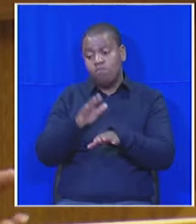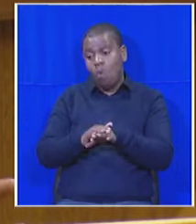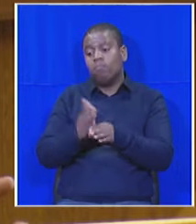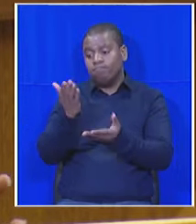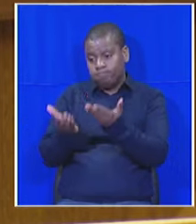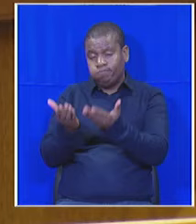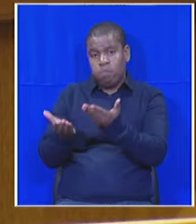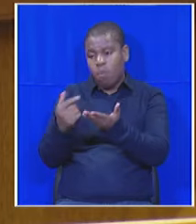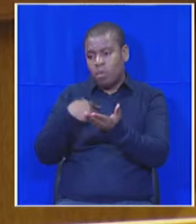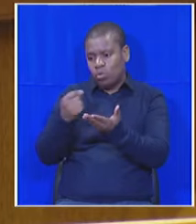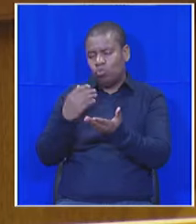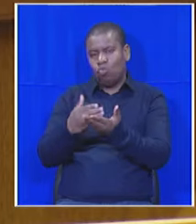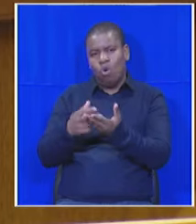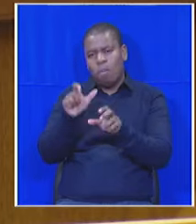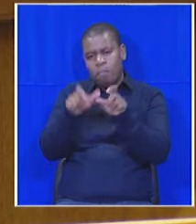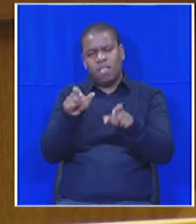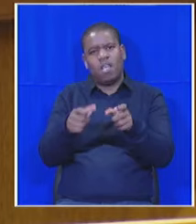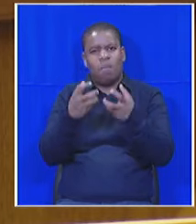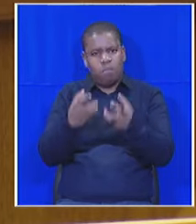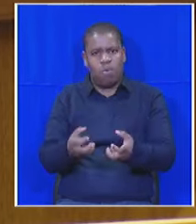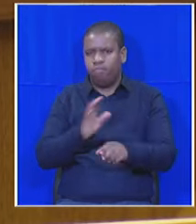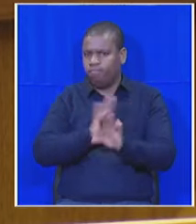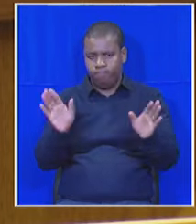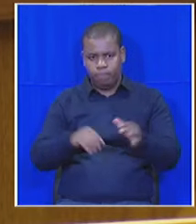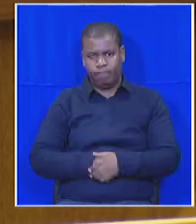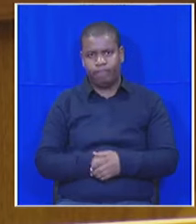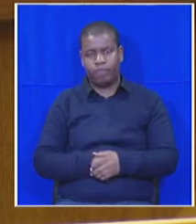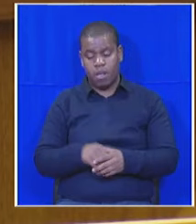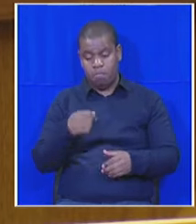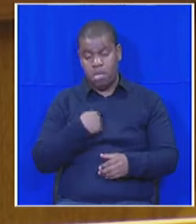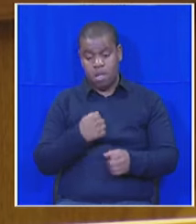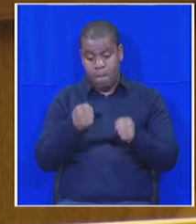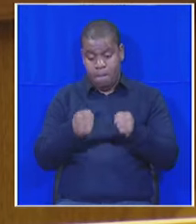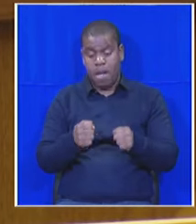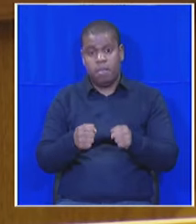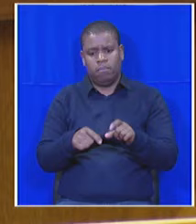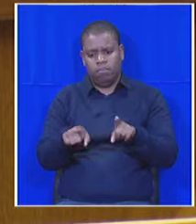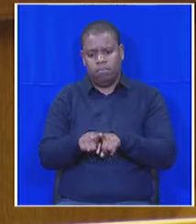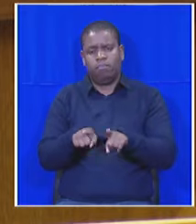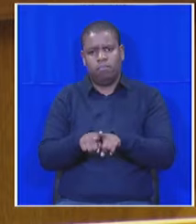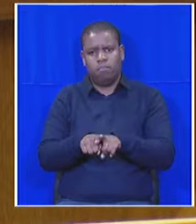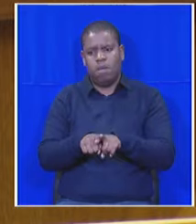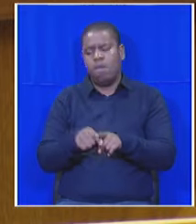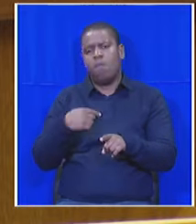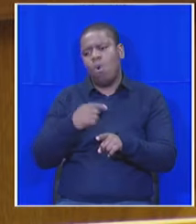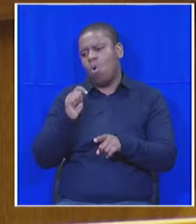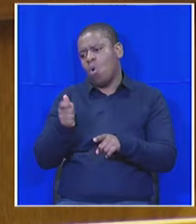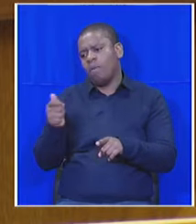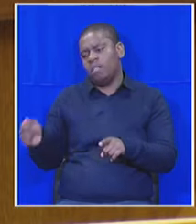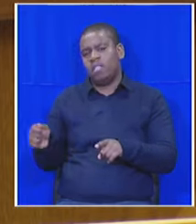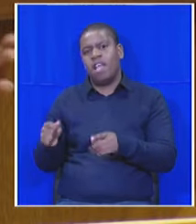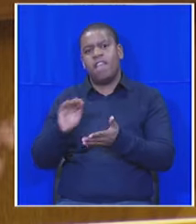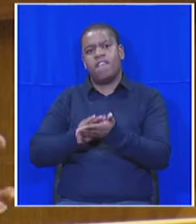we break the poverty line. I'm standing here boldly to say even Compensation Fund, which is